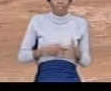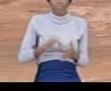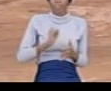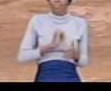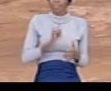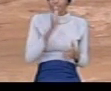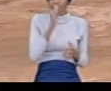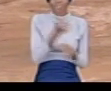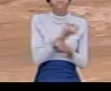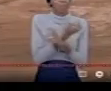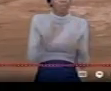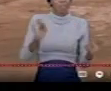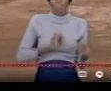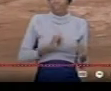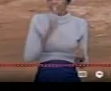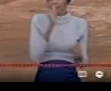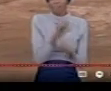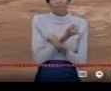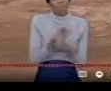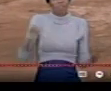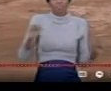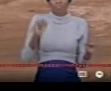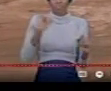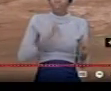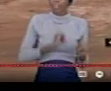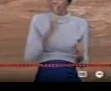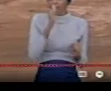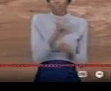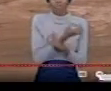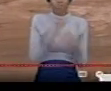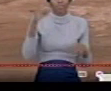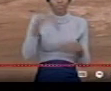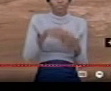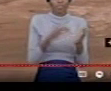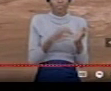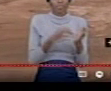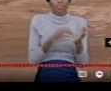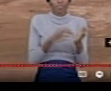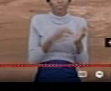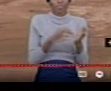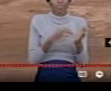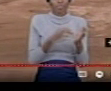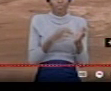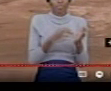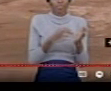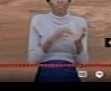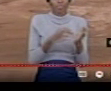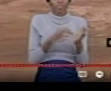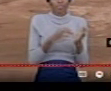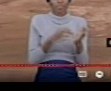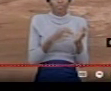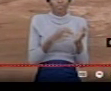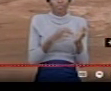I'm free, I'm saved, I'm free in Jesus' name.